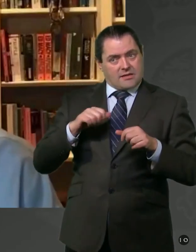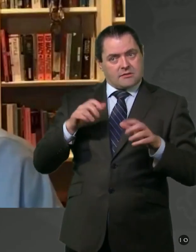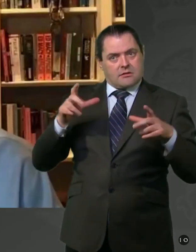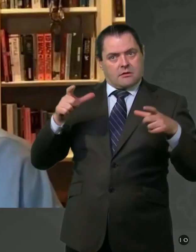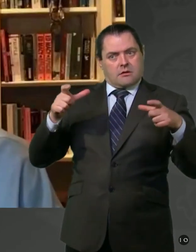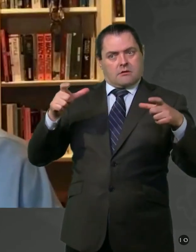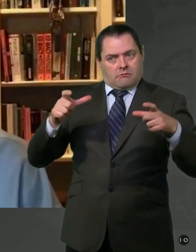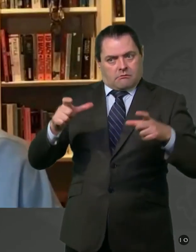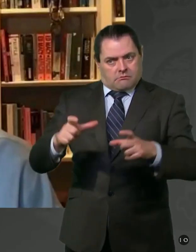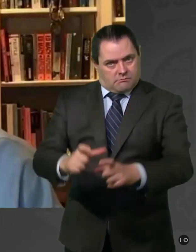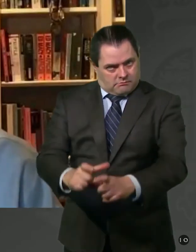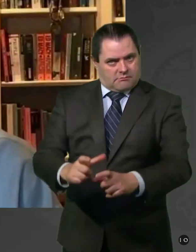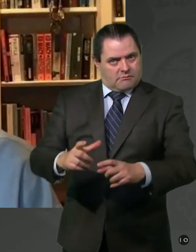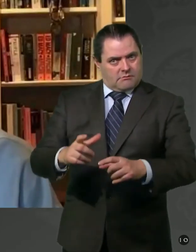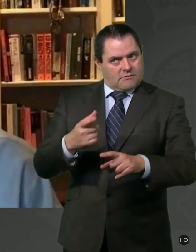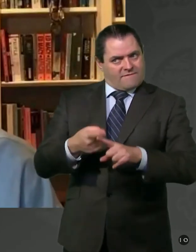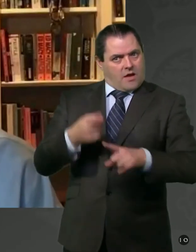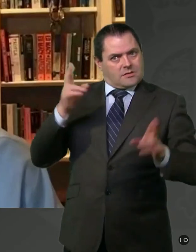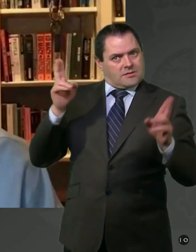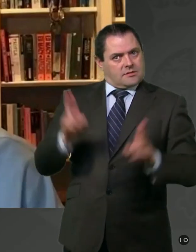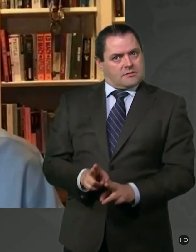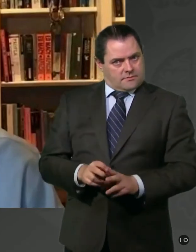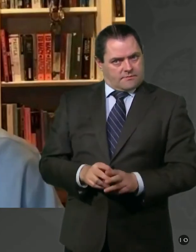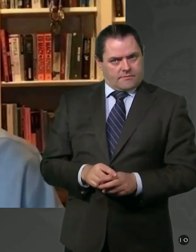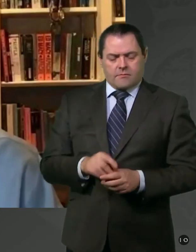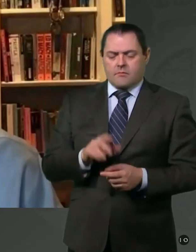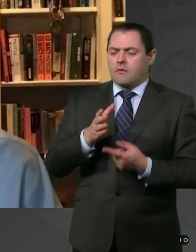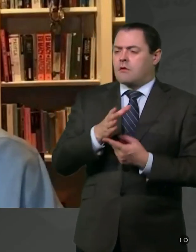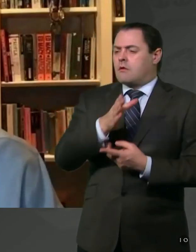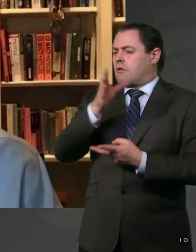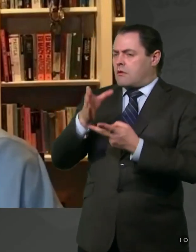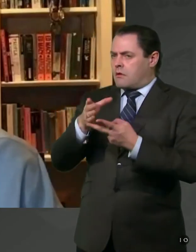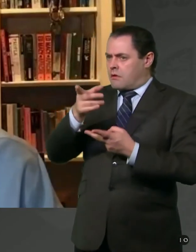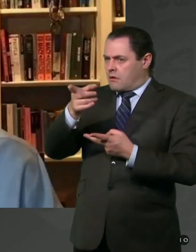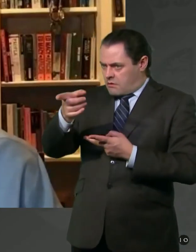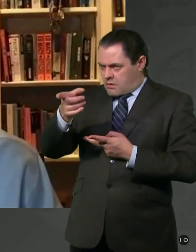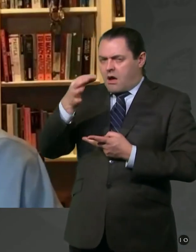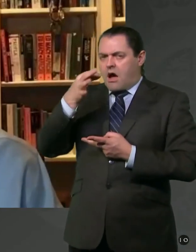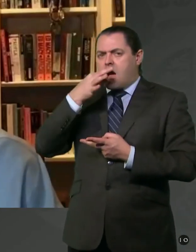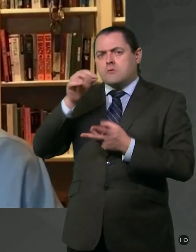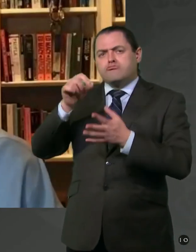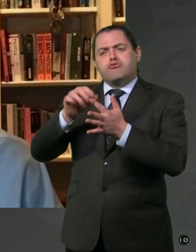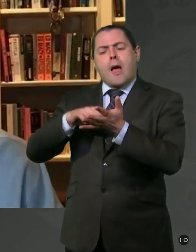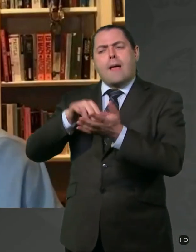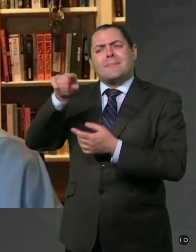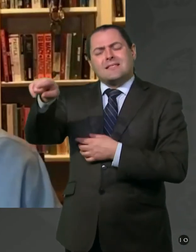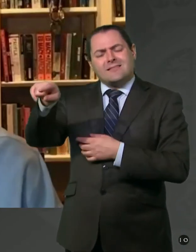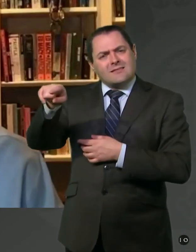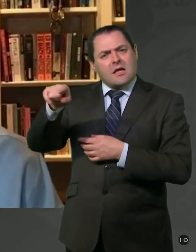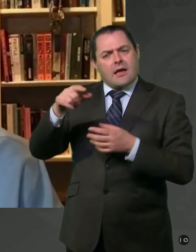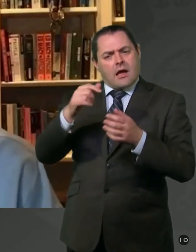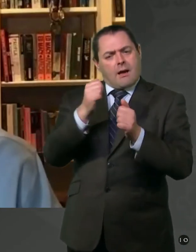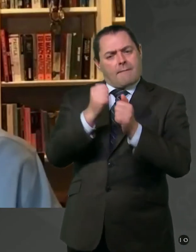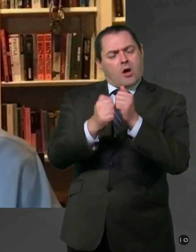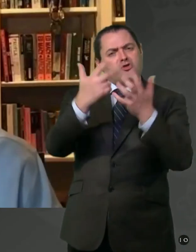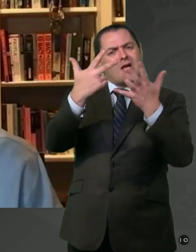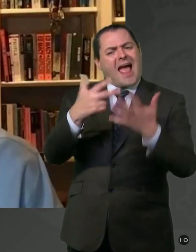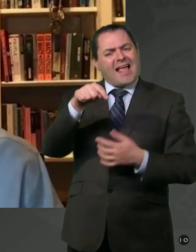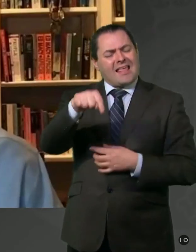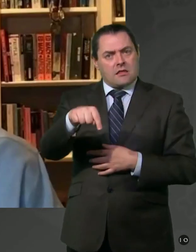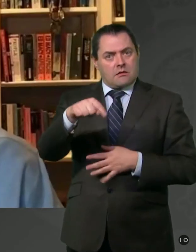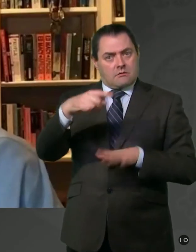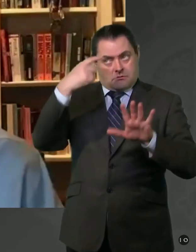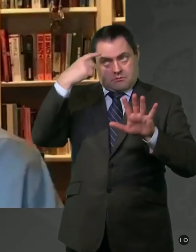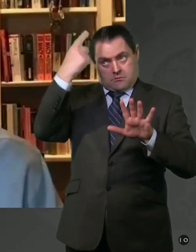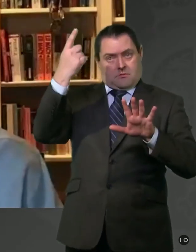to the date of March the 8th for what you've said is your hope for schools to start reopening? You do have a reputation for